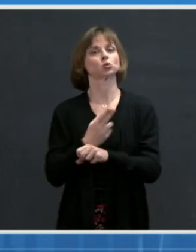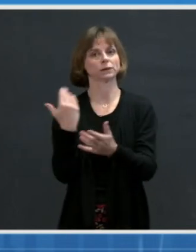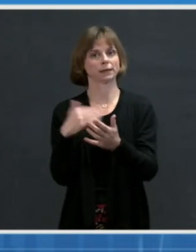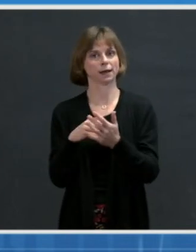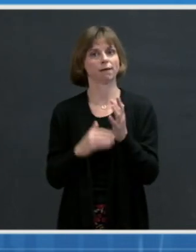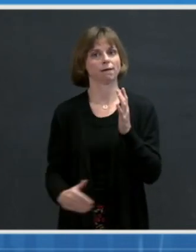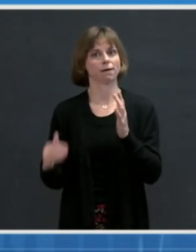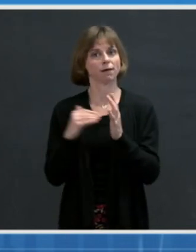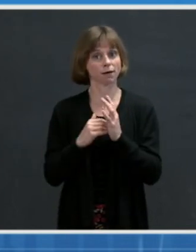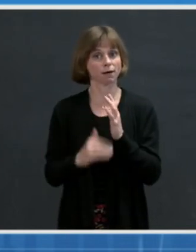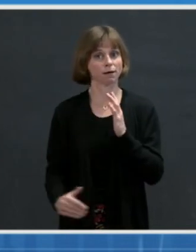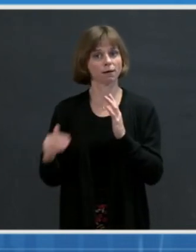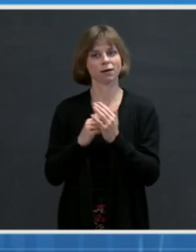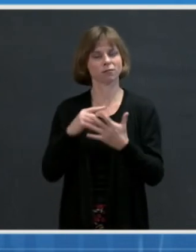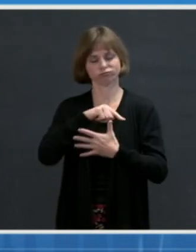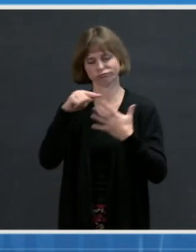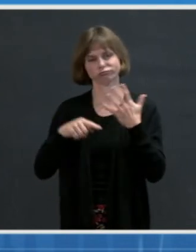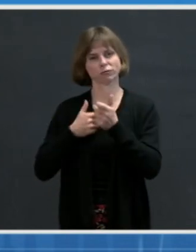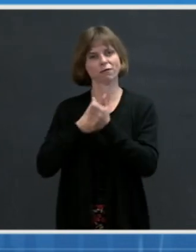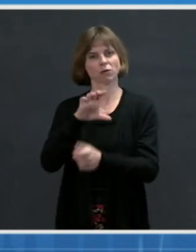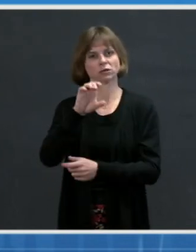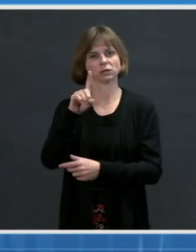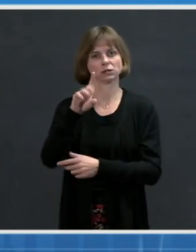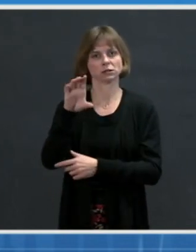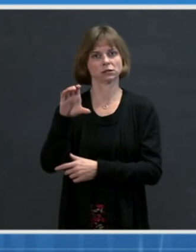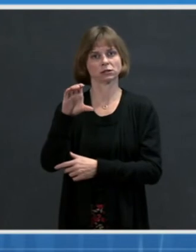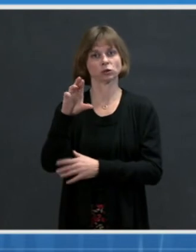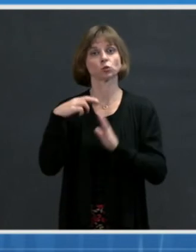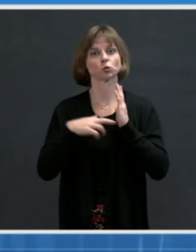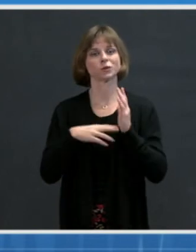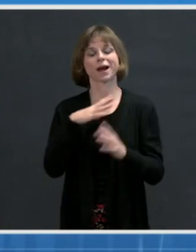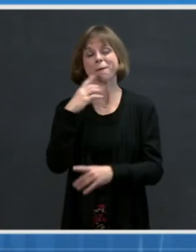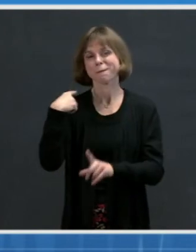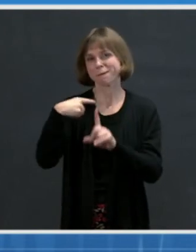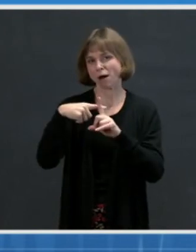consistent with CDC guidance and all made in the USA.